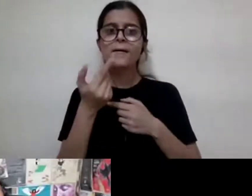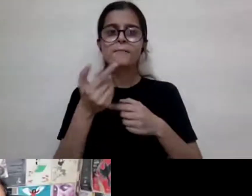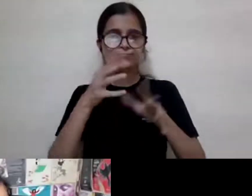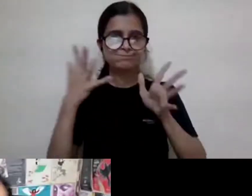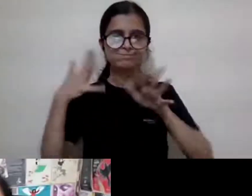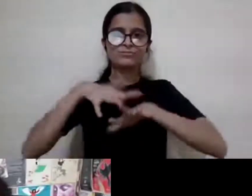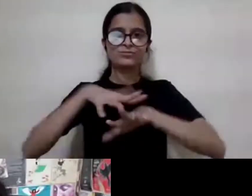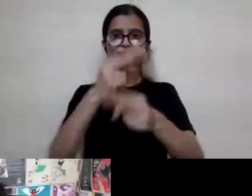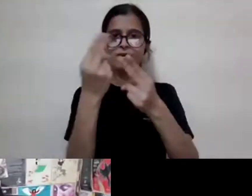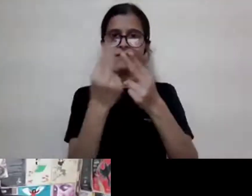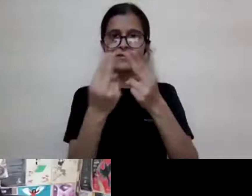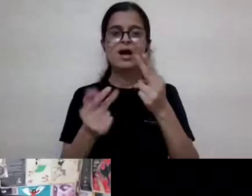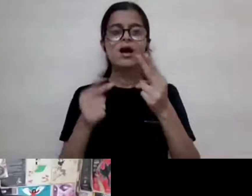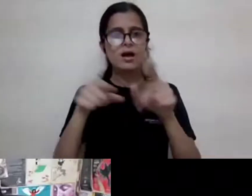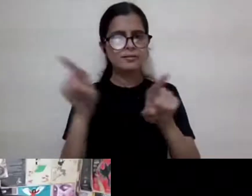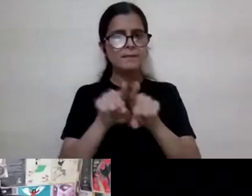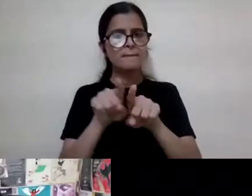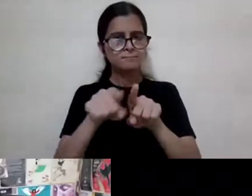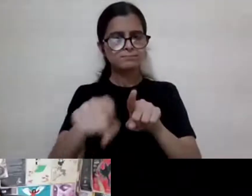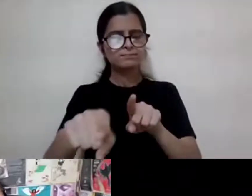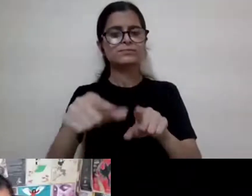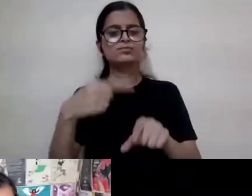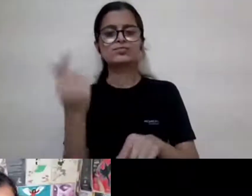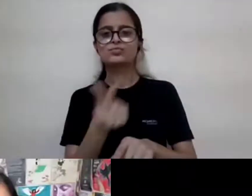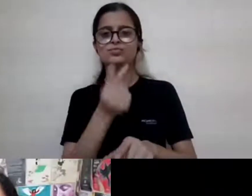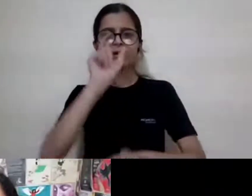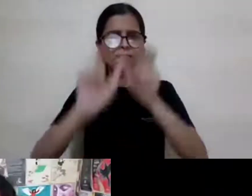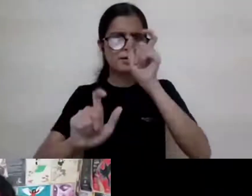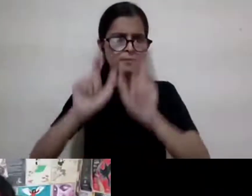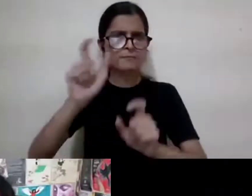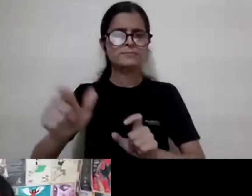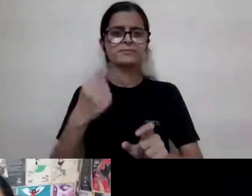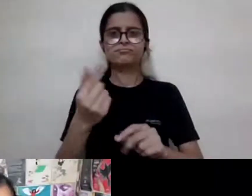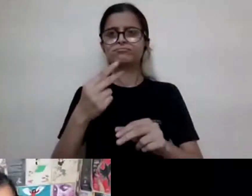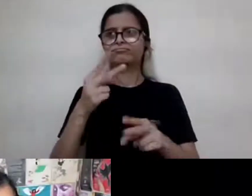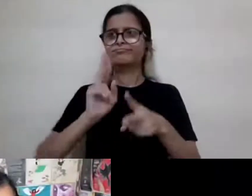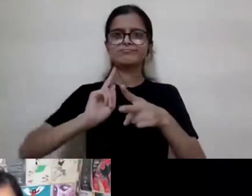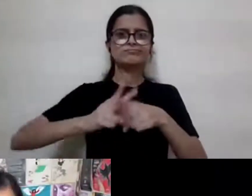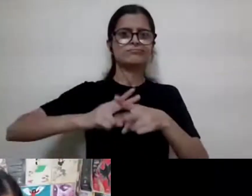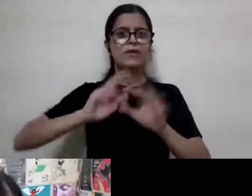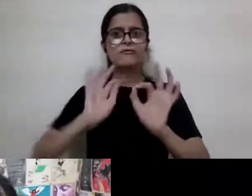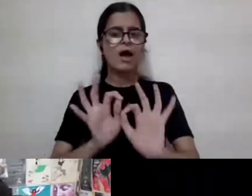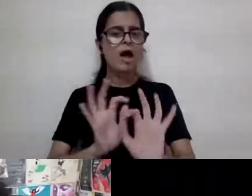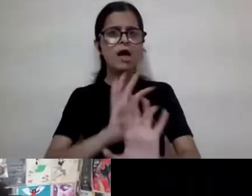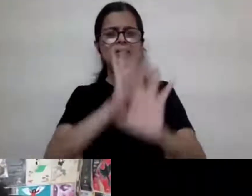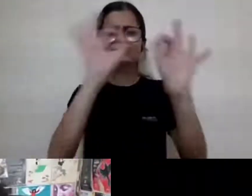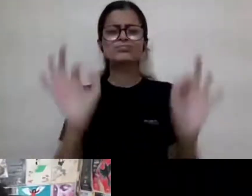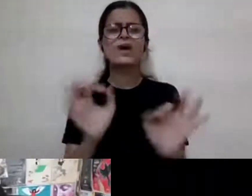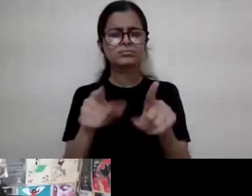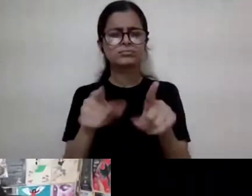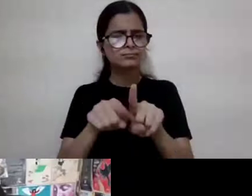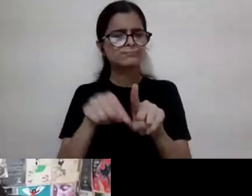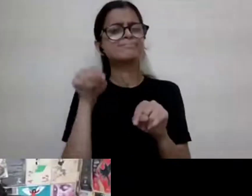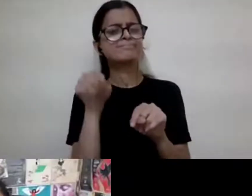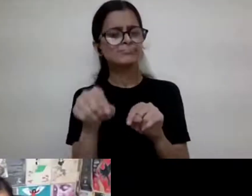design, that it should be such that the users don't feel stigmatized while using it. But before we go on